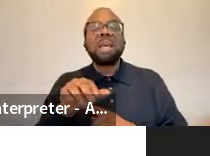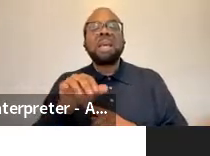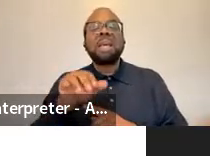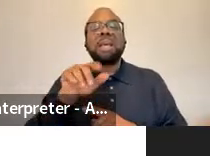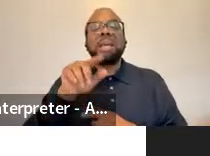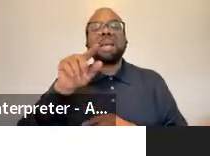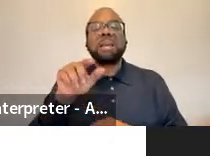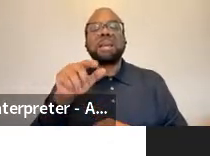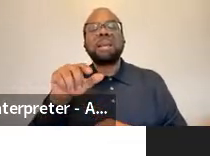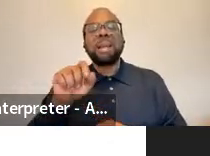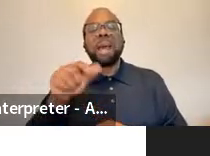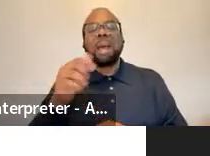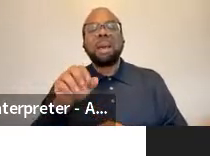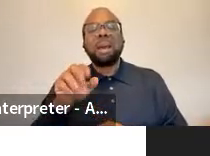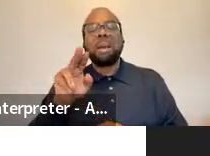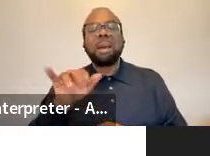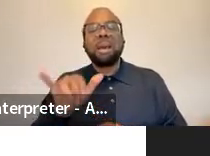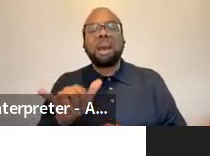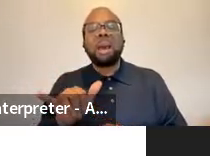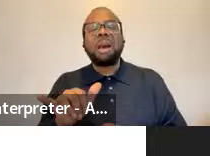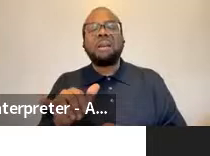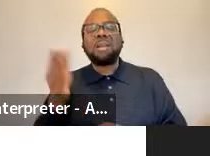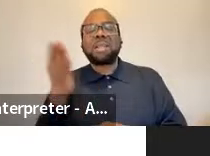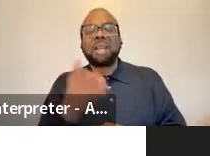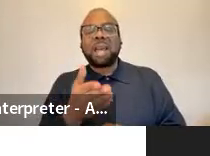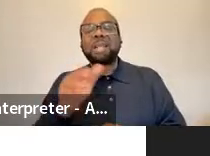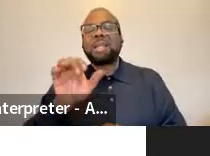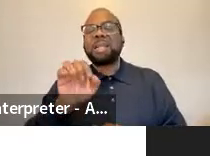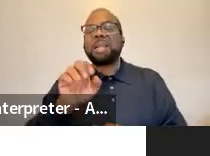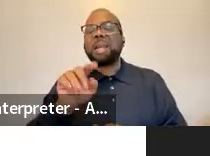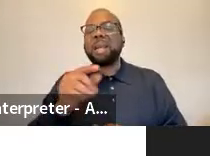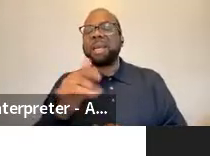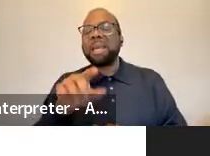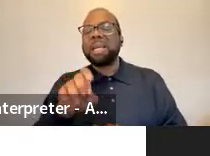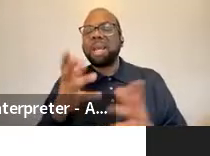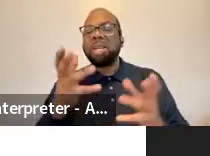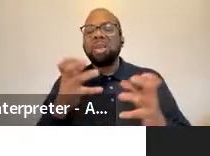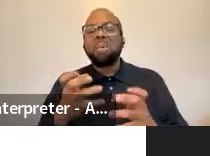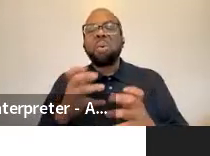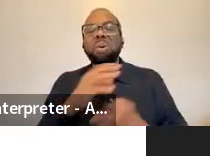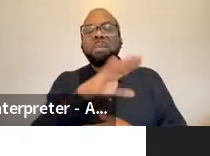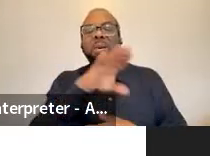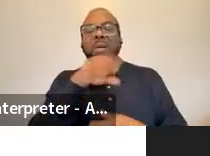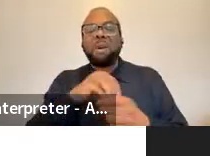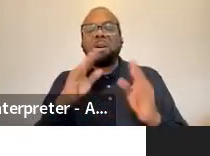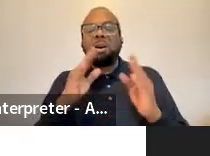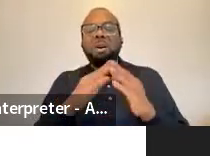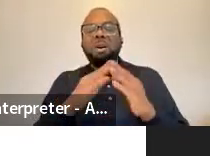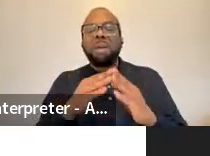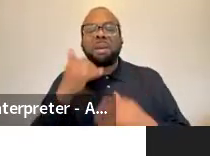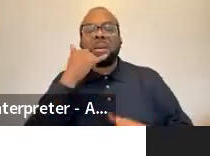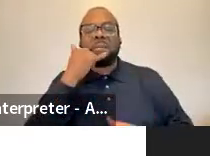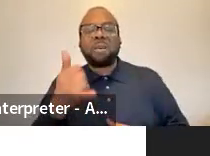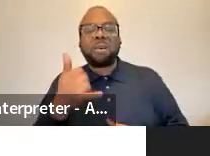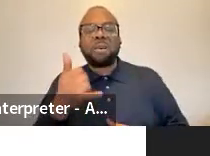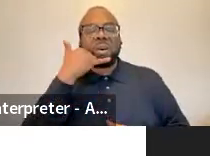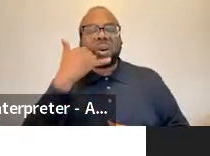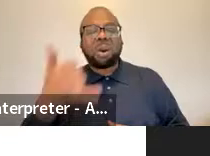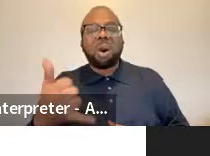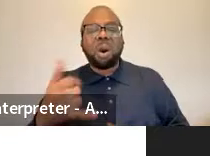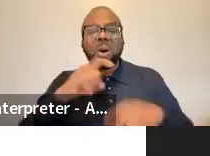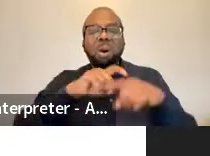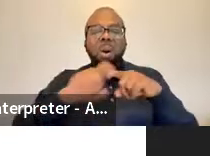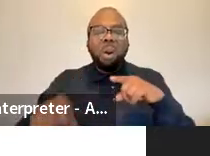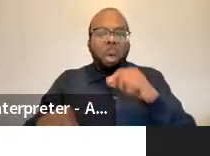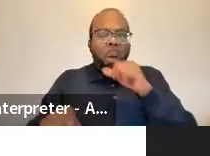engage, under upcoming meetings. If you wish to participate in the meeting by phone, please call the one of the toll-free numbers